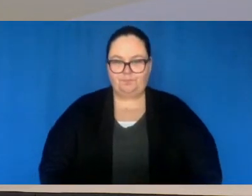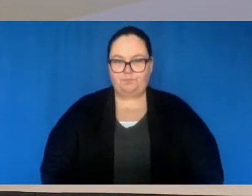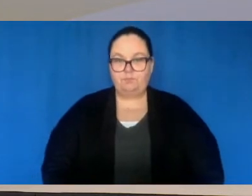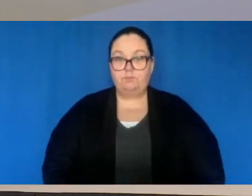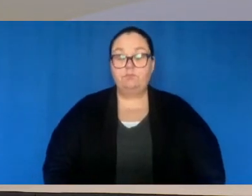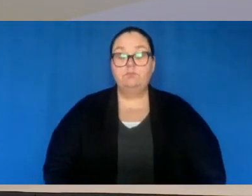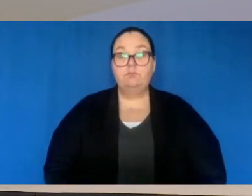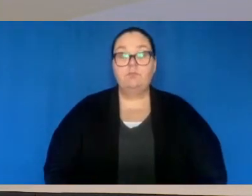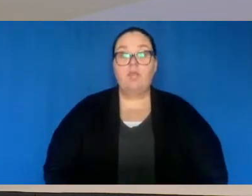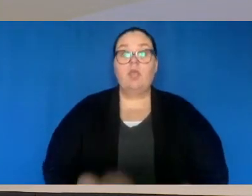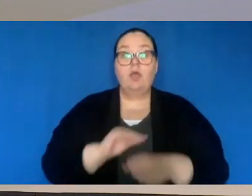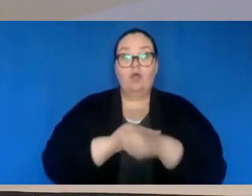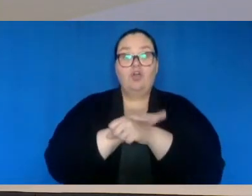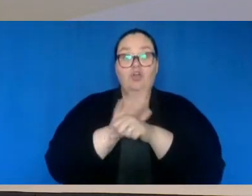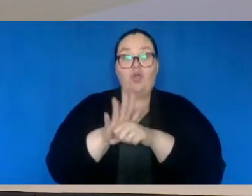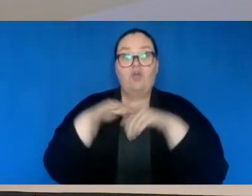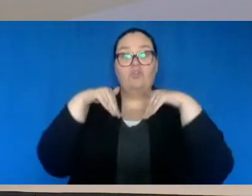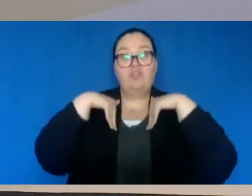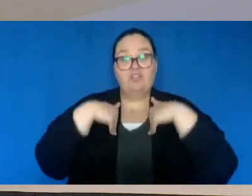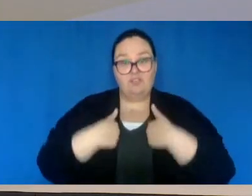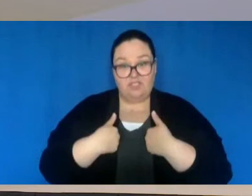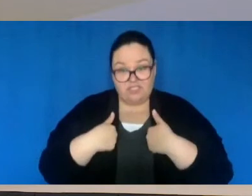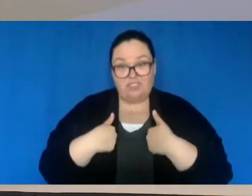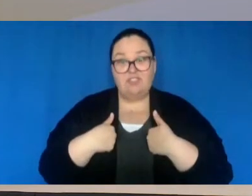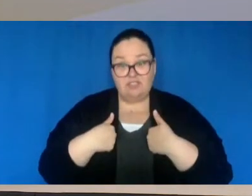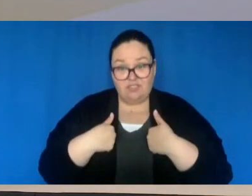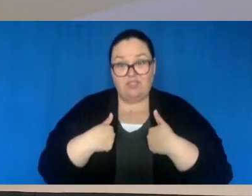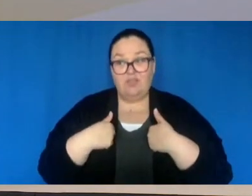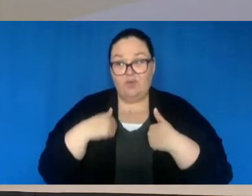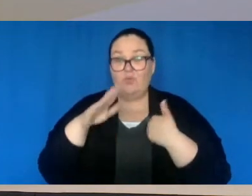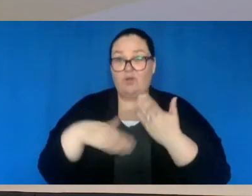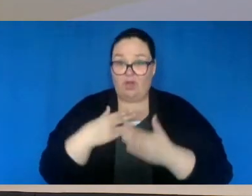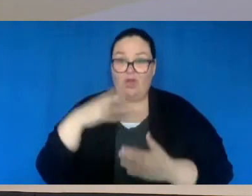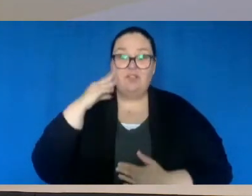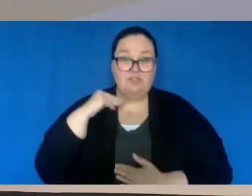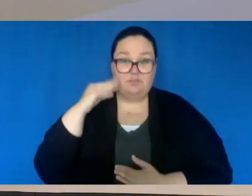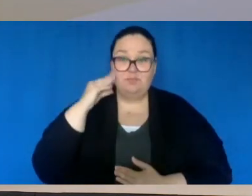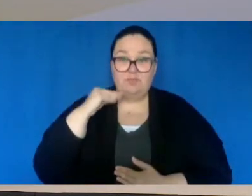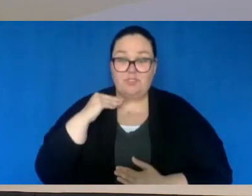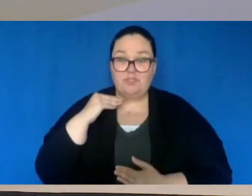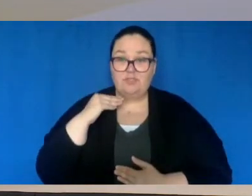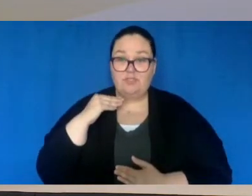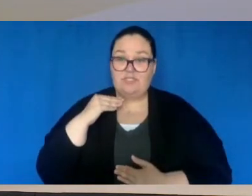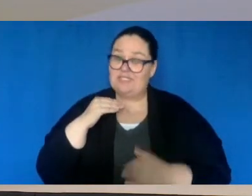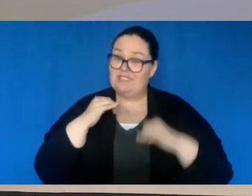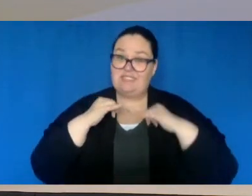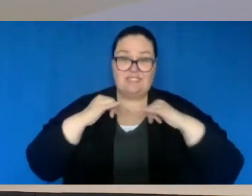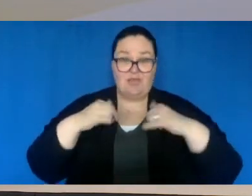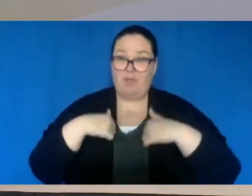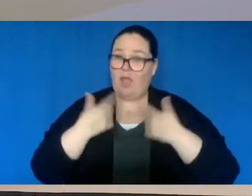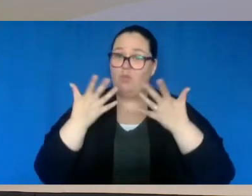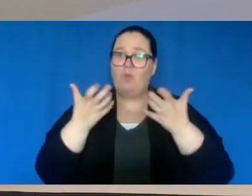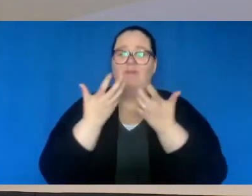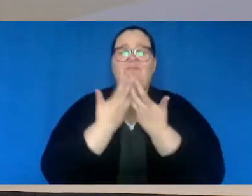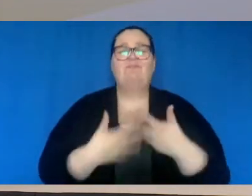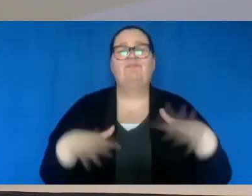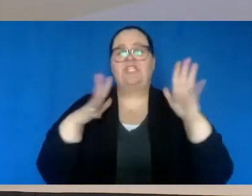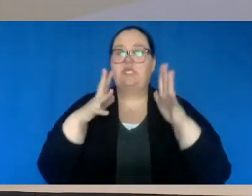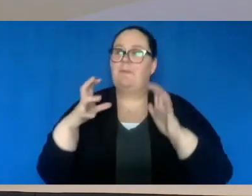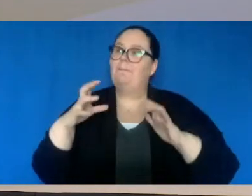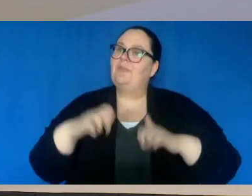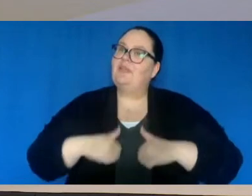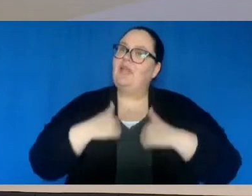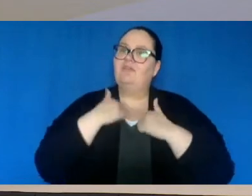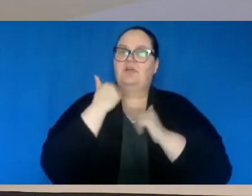Pandemic fatigue is widespread. Like all islanders, I want the pandemic to be over and for life to get back to